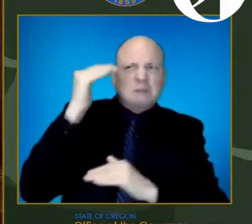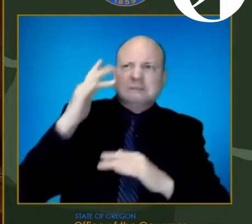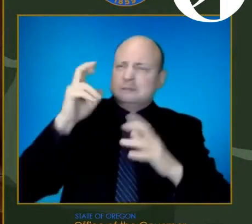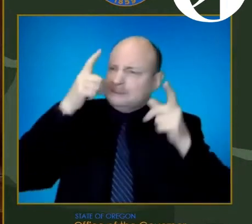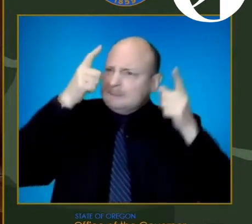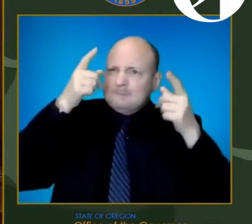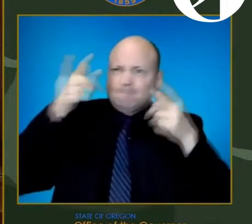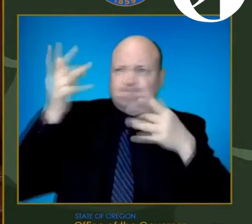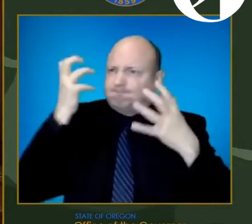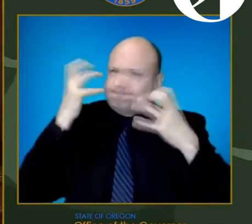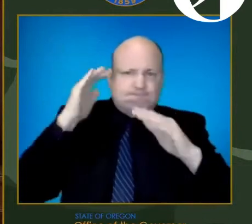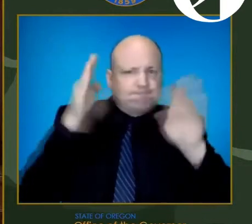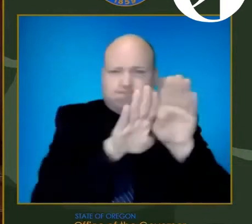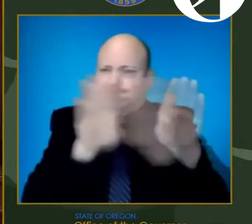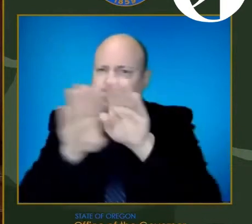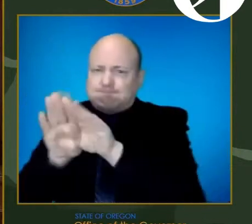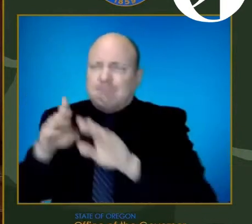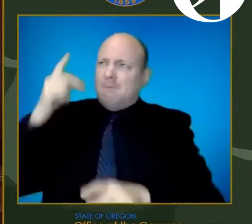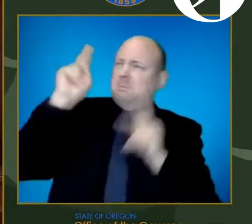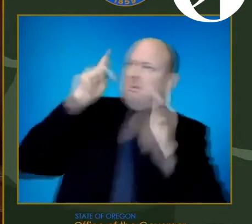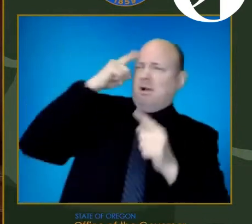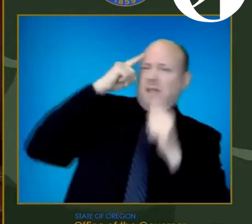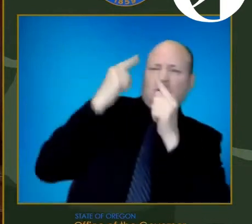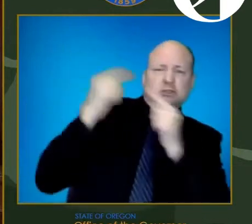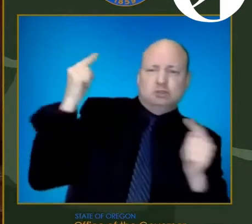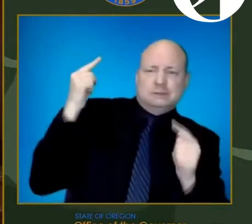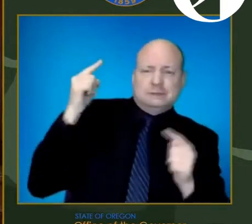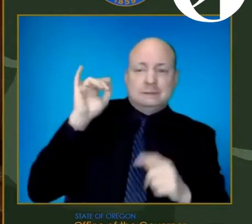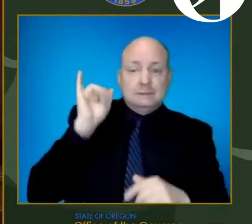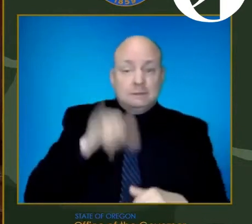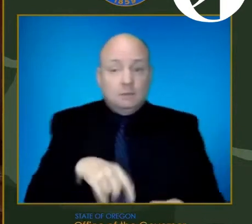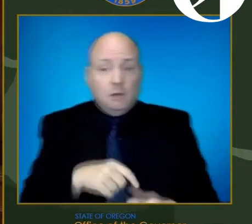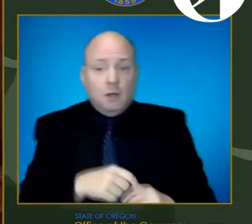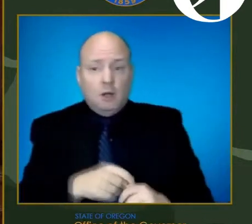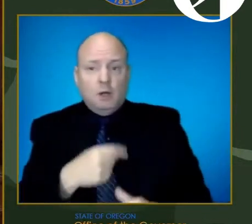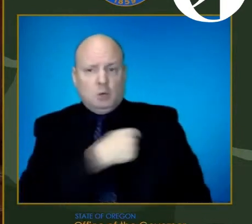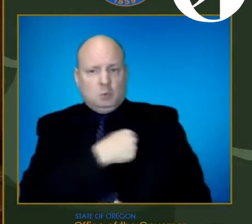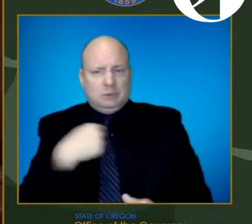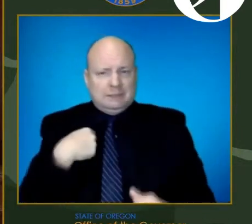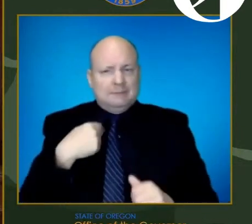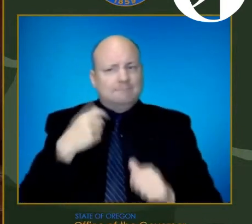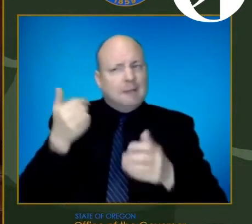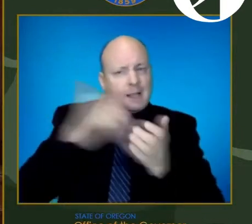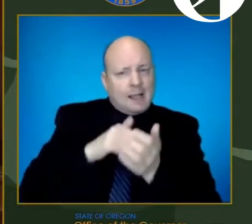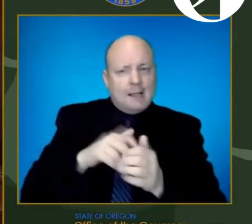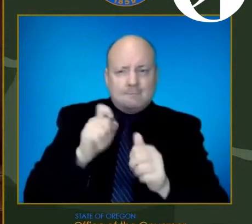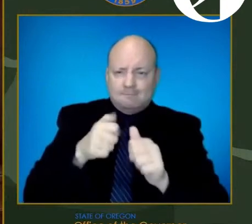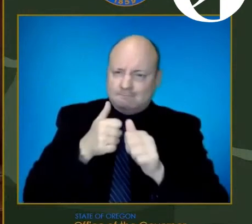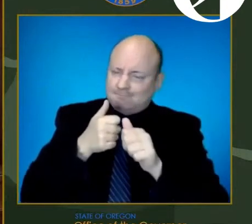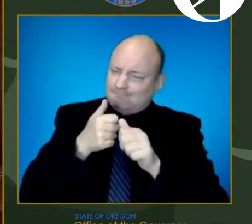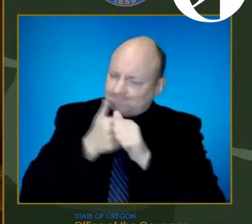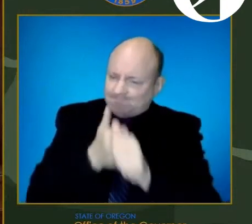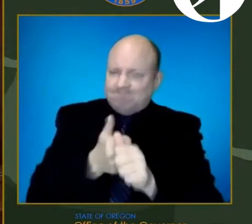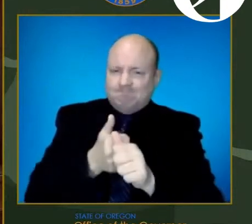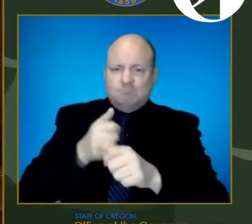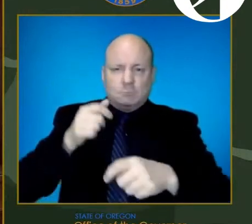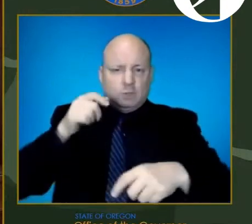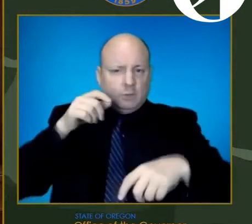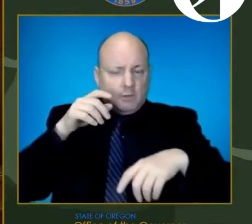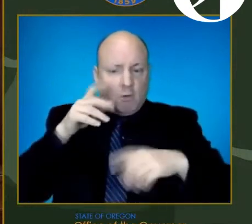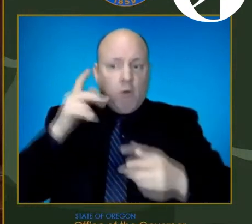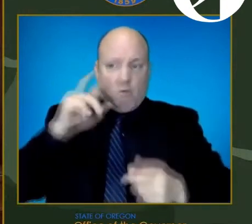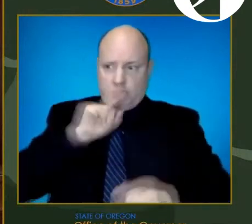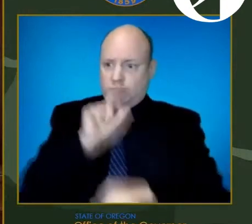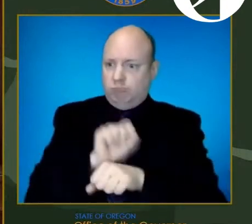little. But by April, we were back on track. We were even able to